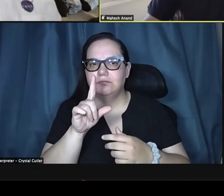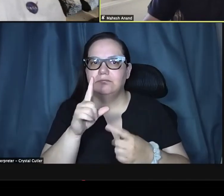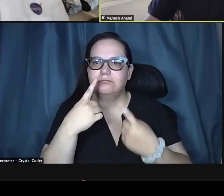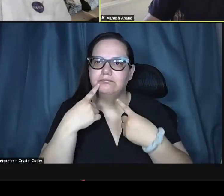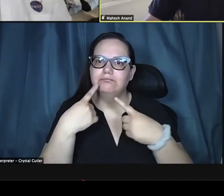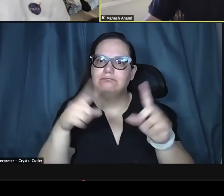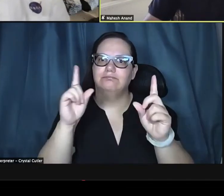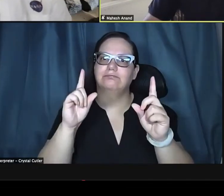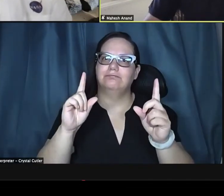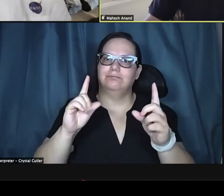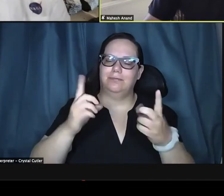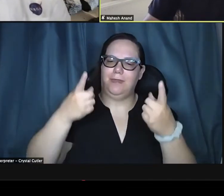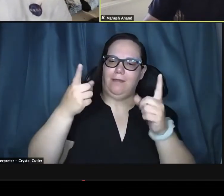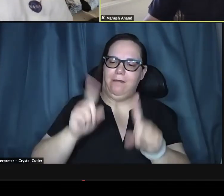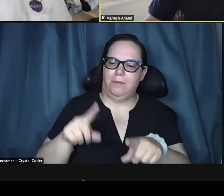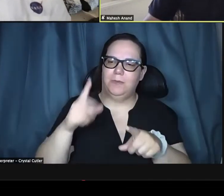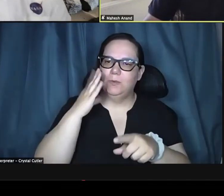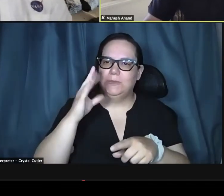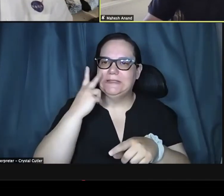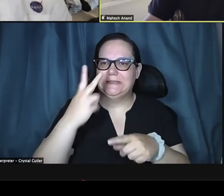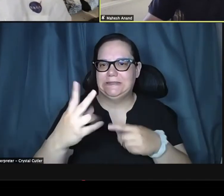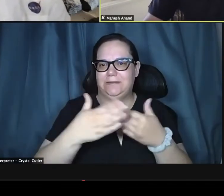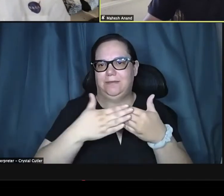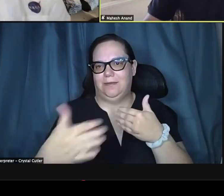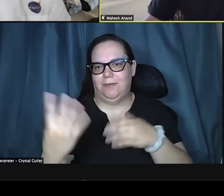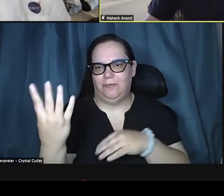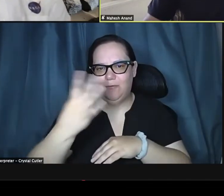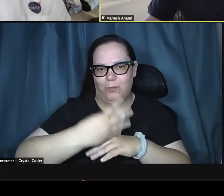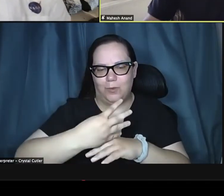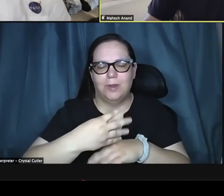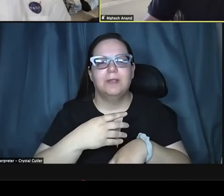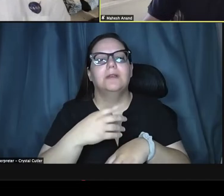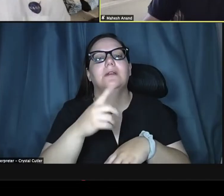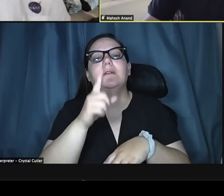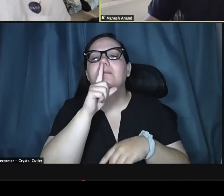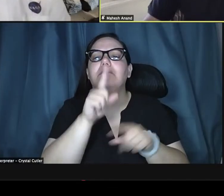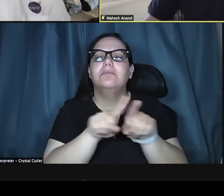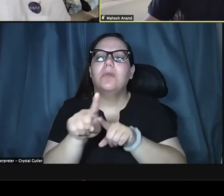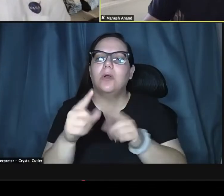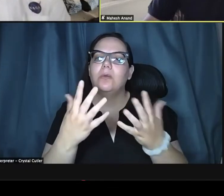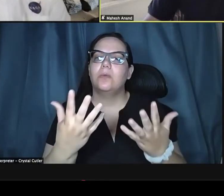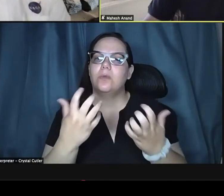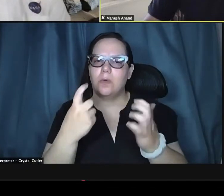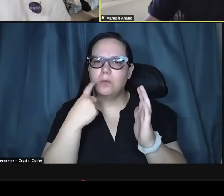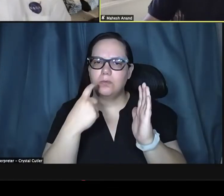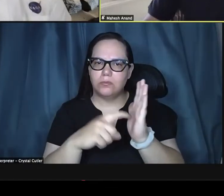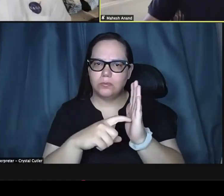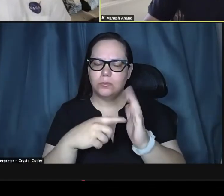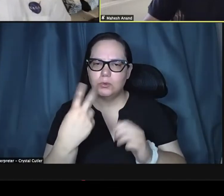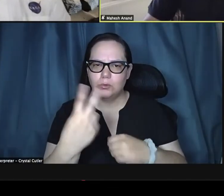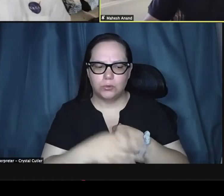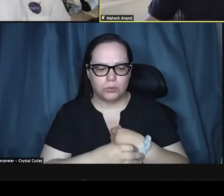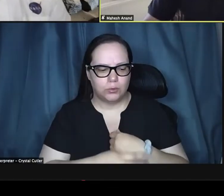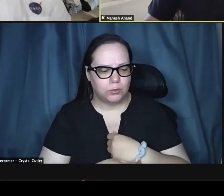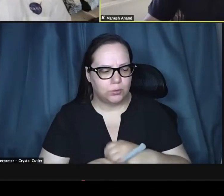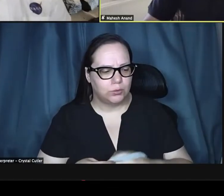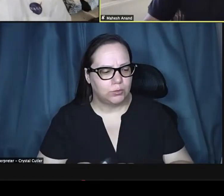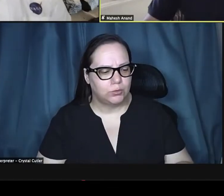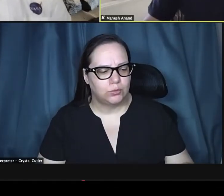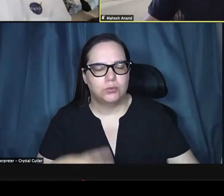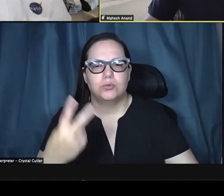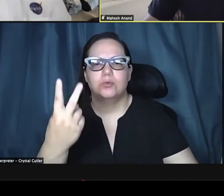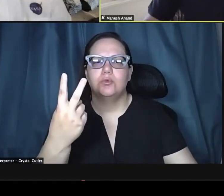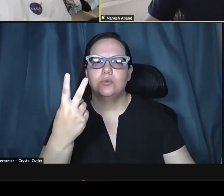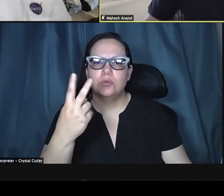you are going to see over the next 4 days. And I also would like to acknowledge the two co-chairs of the Science